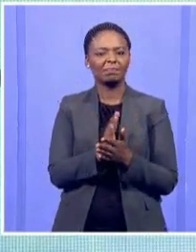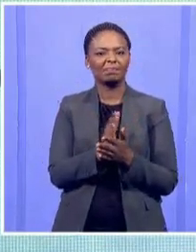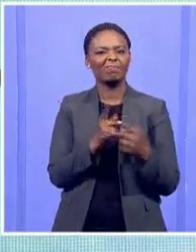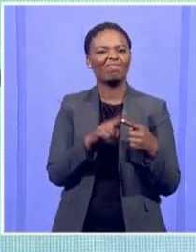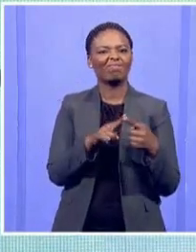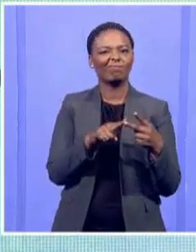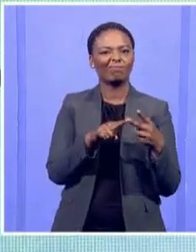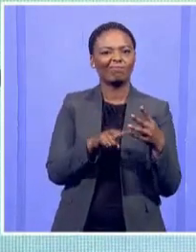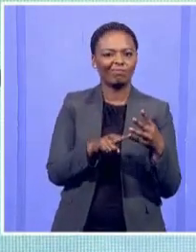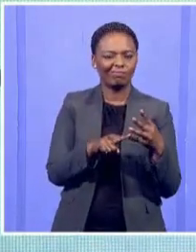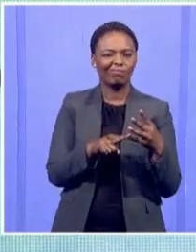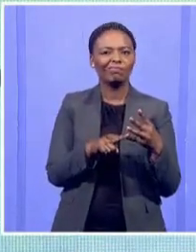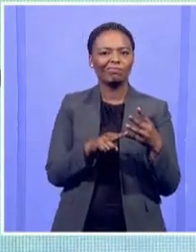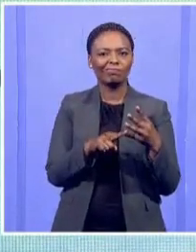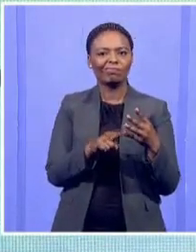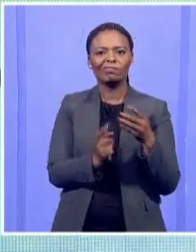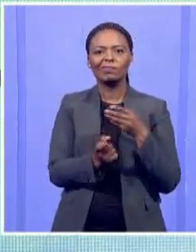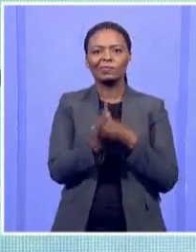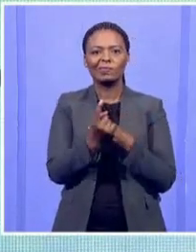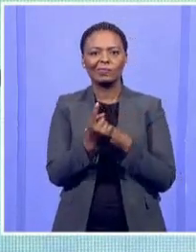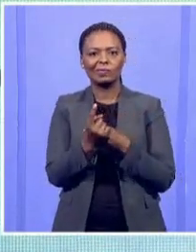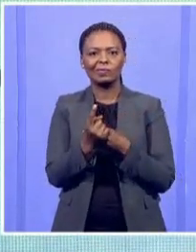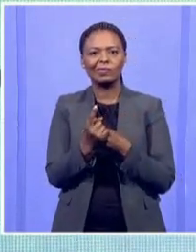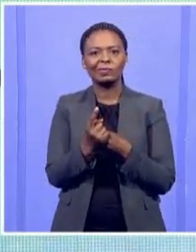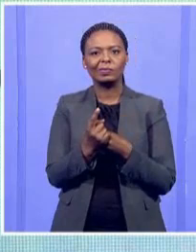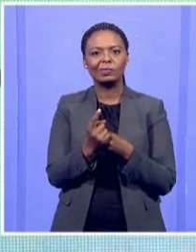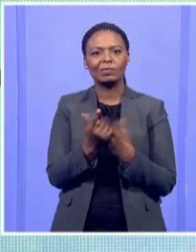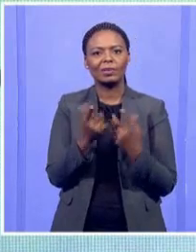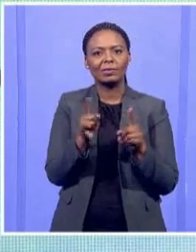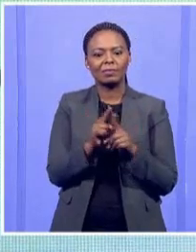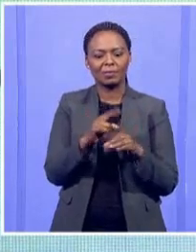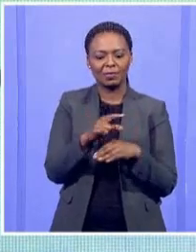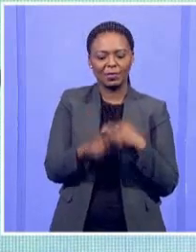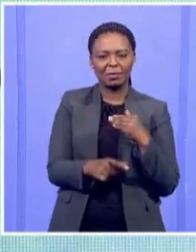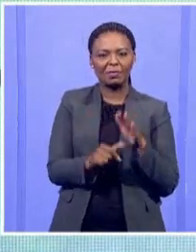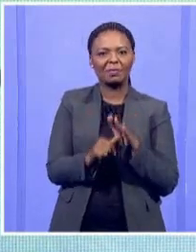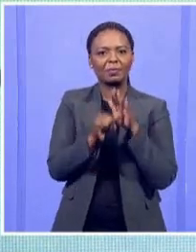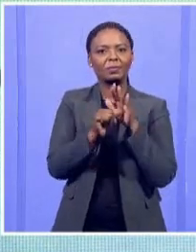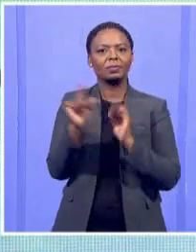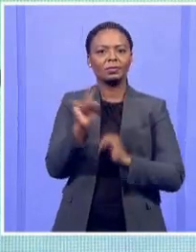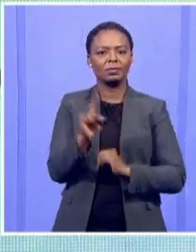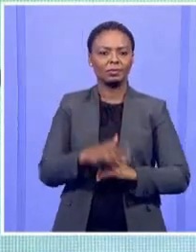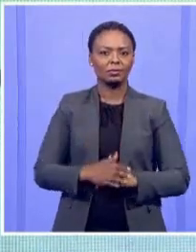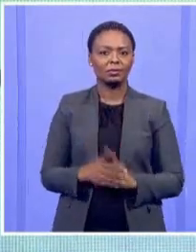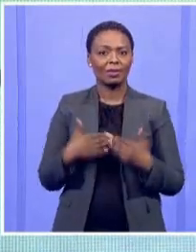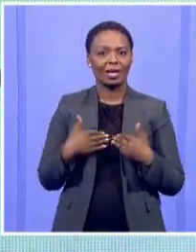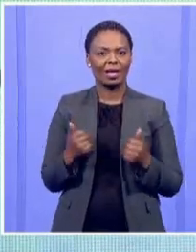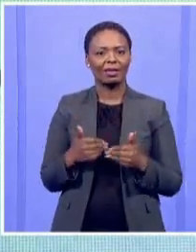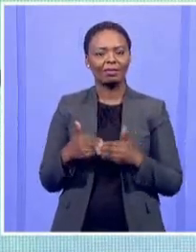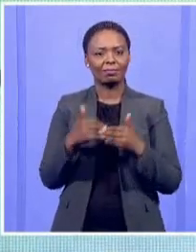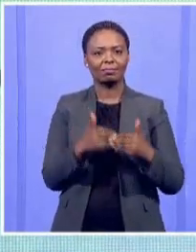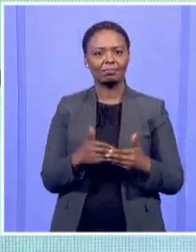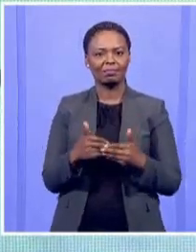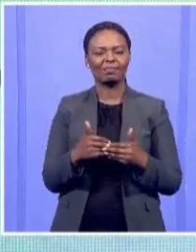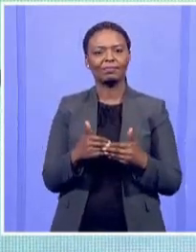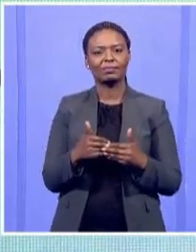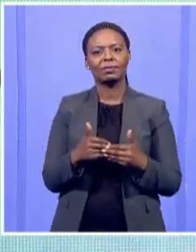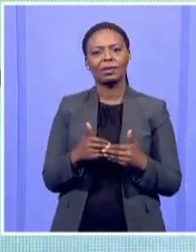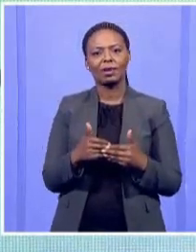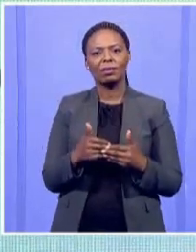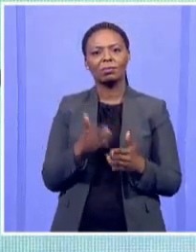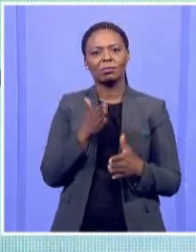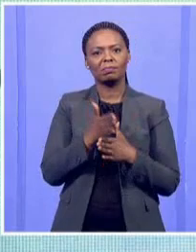the sub-themes of this conference. Now, the healthcare workforce is indeed